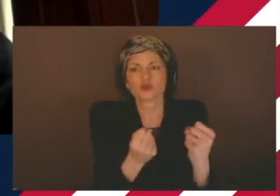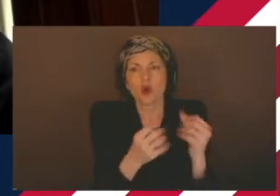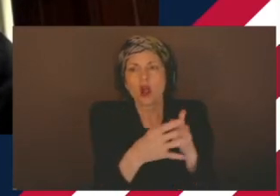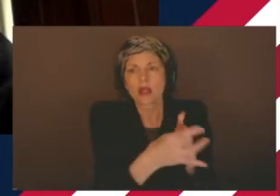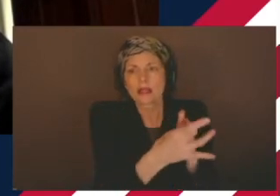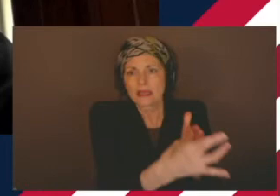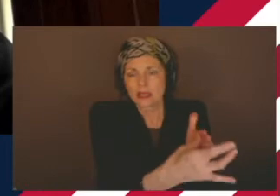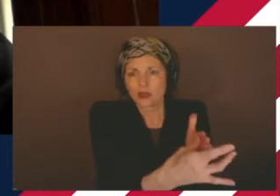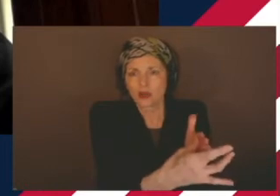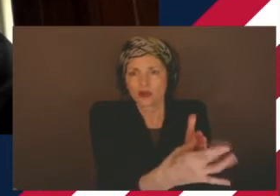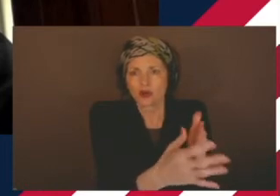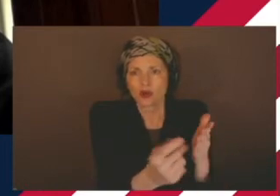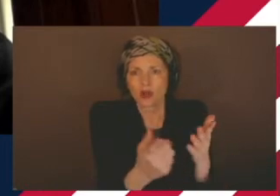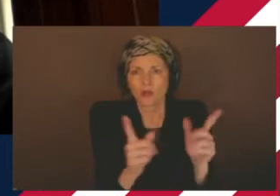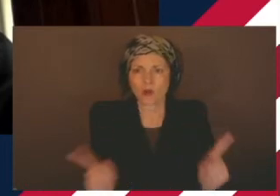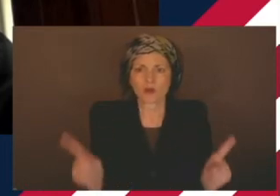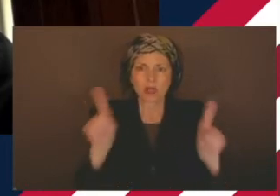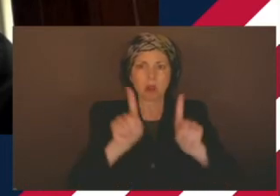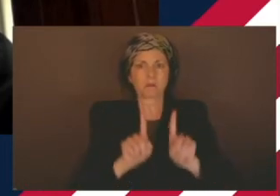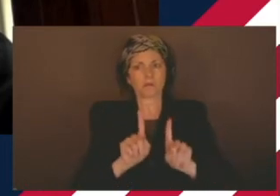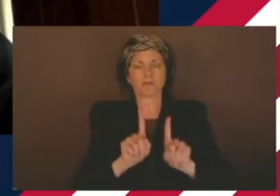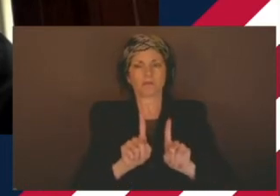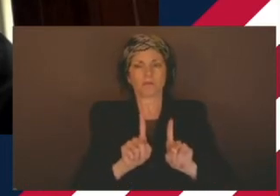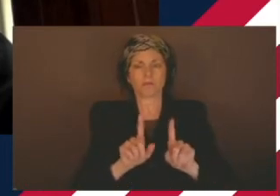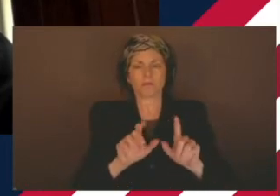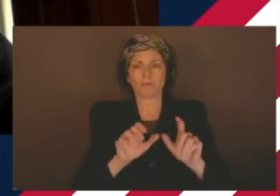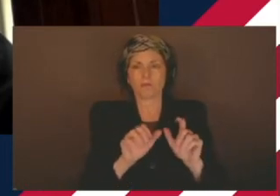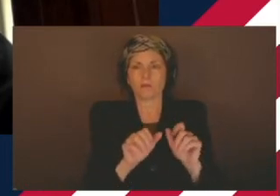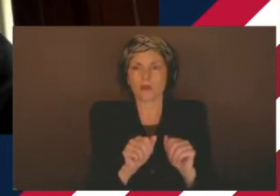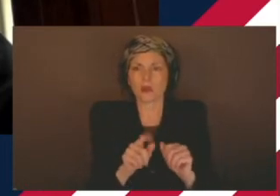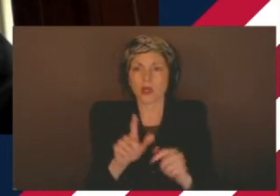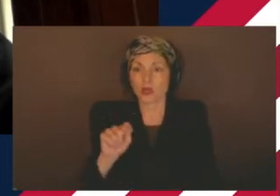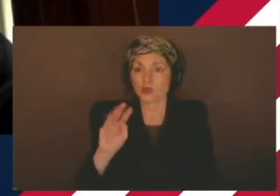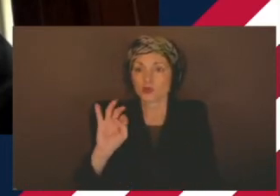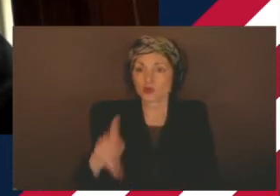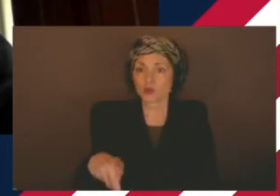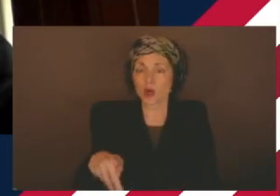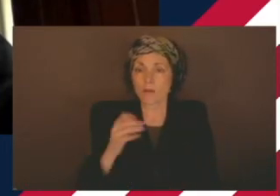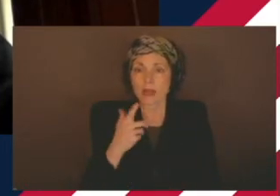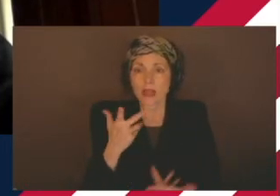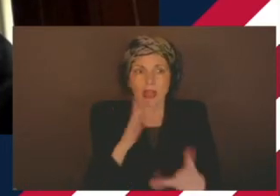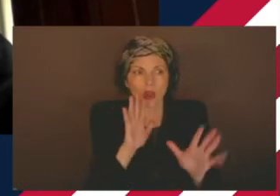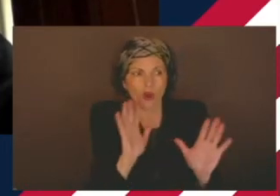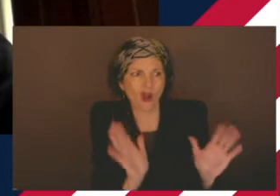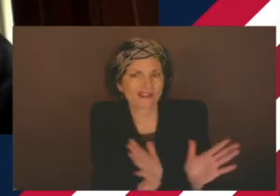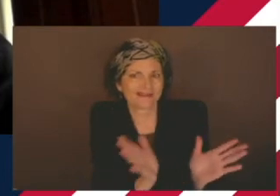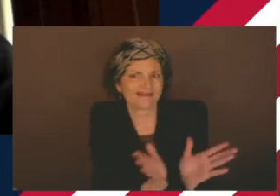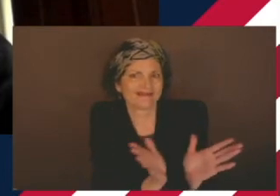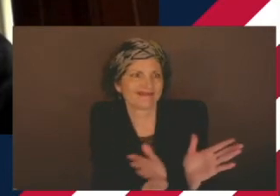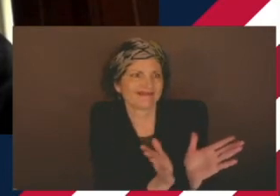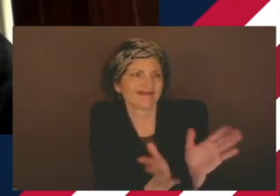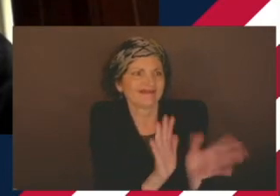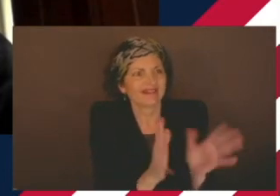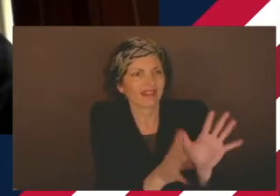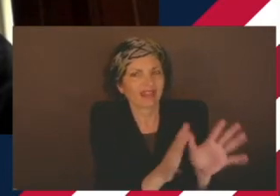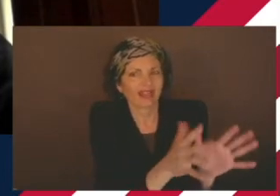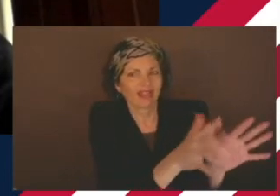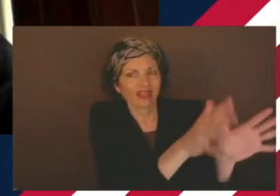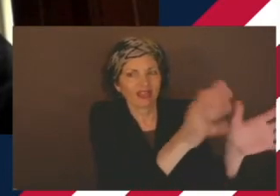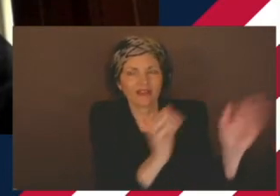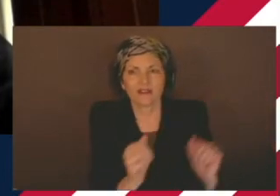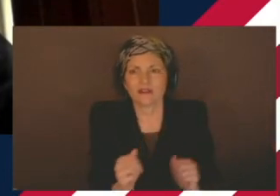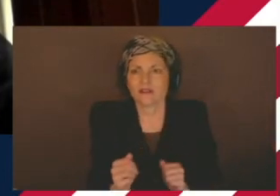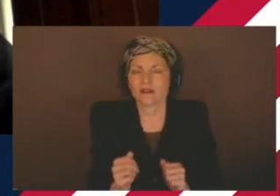while standing next to him. Trump doesn't just admire autocrats, he encourages them. Meanwhile, Trump emulates them at